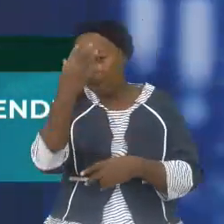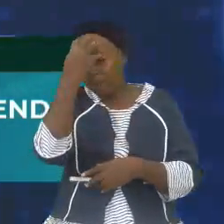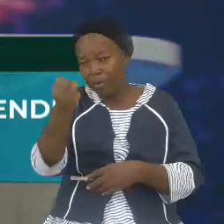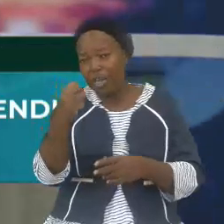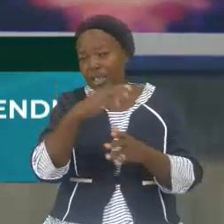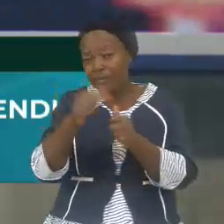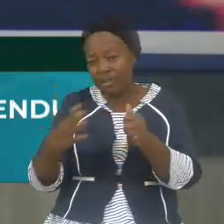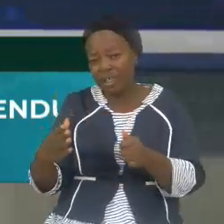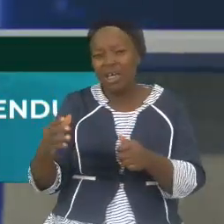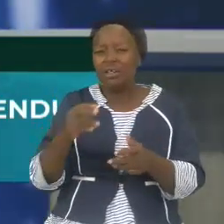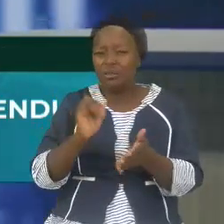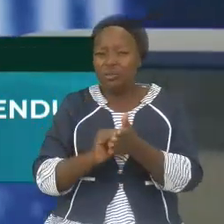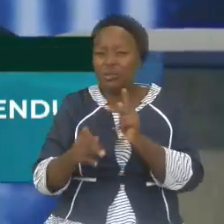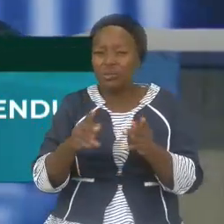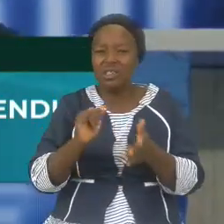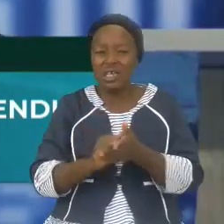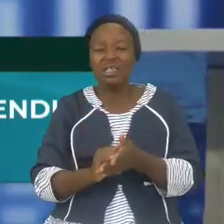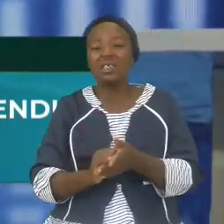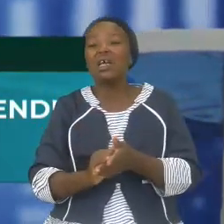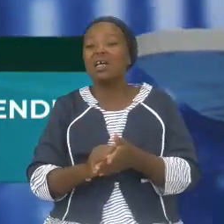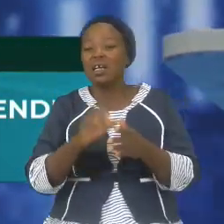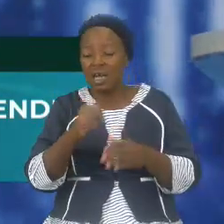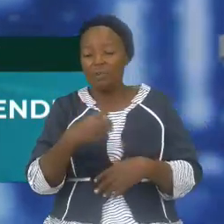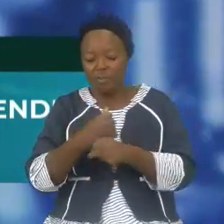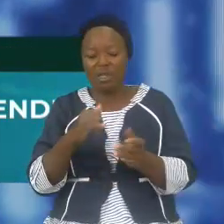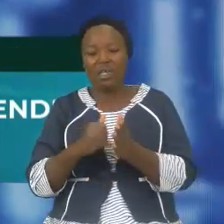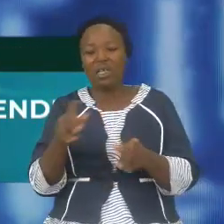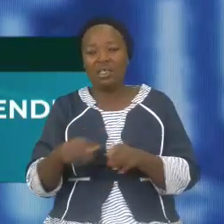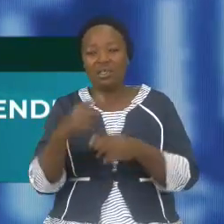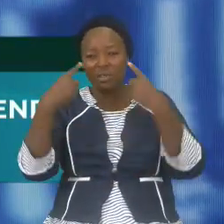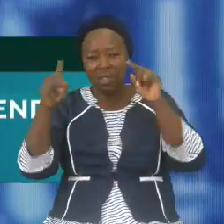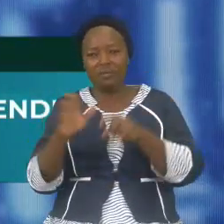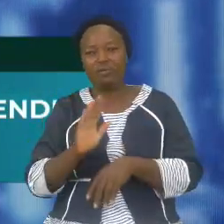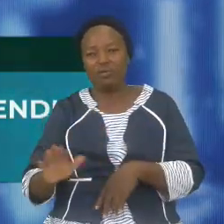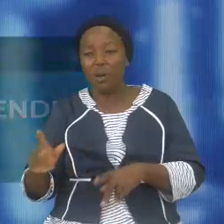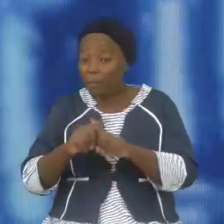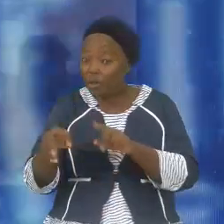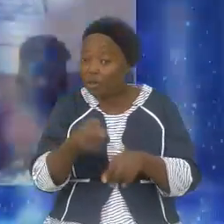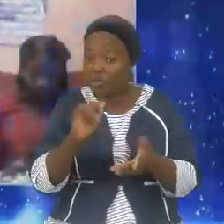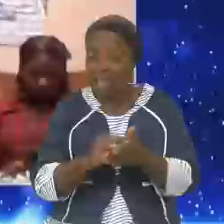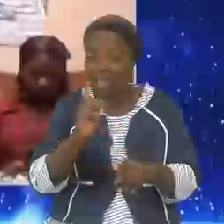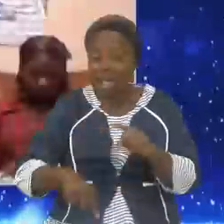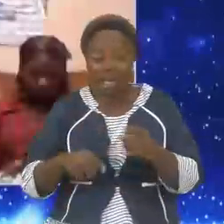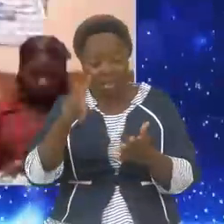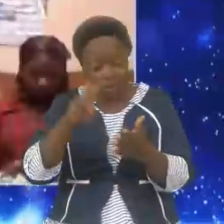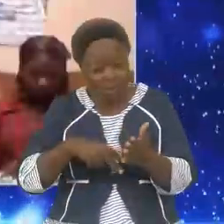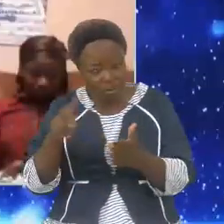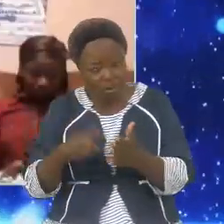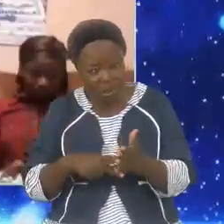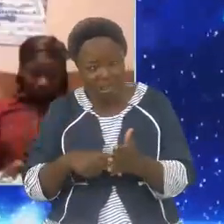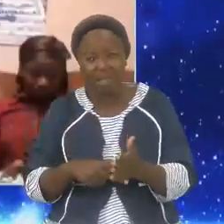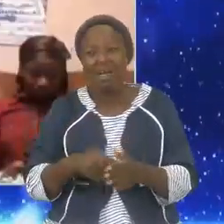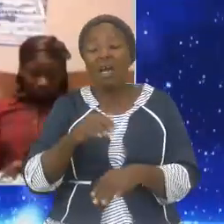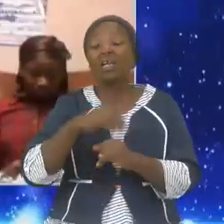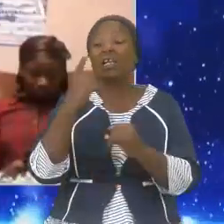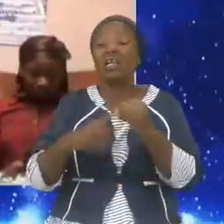foolish and he does not know that he ought to read or to understand or to retain, they are disappointed on the reckoning day,